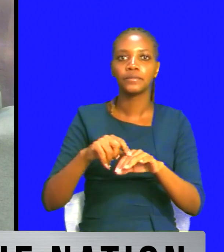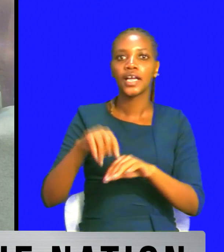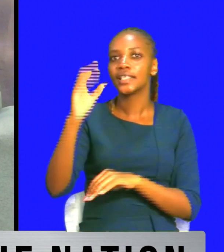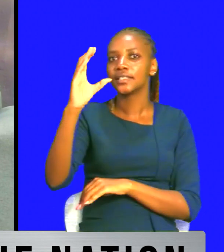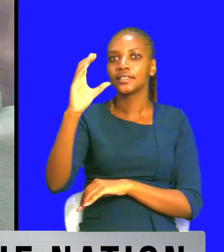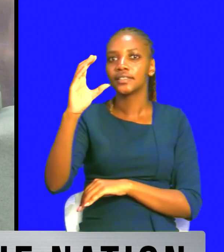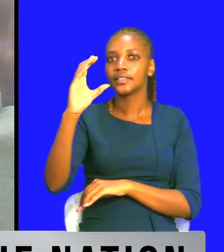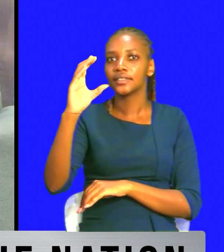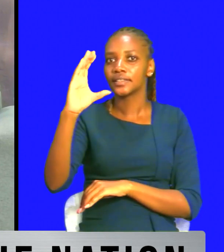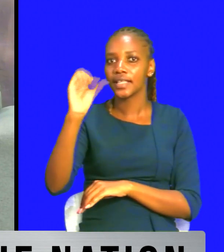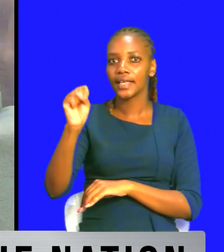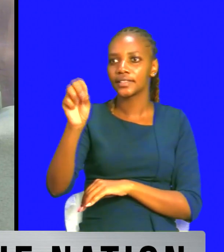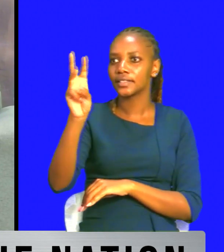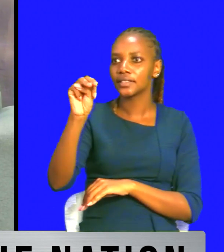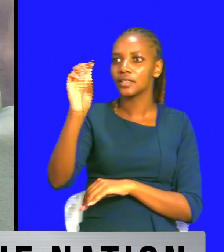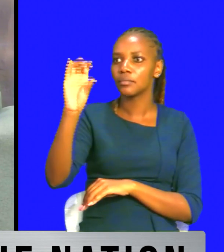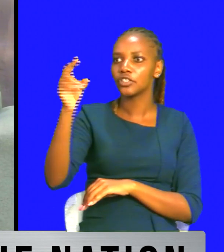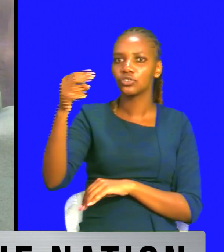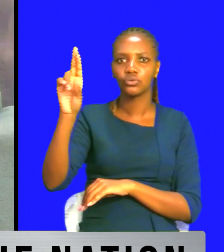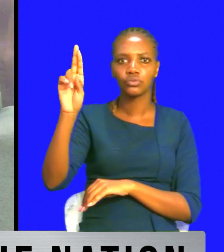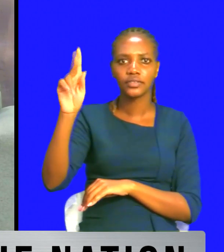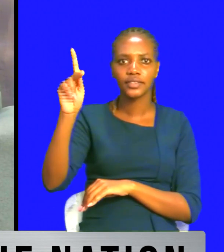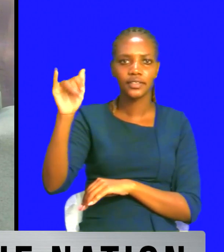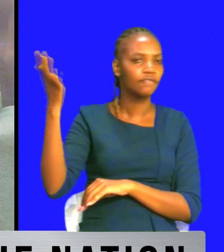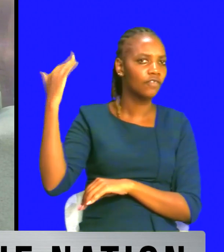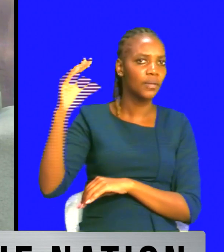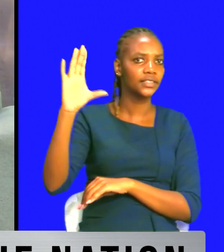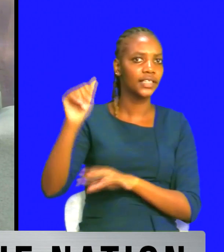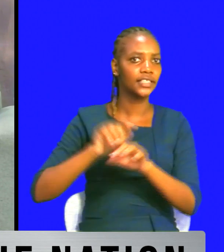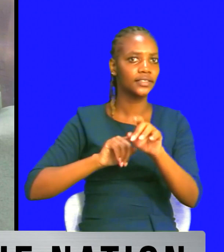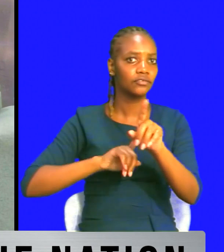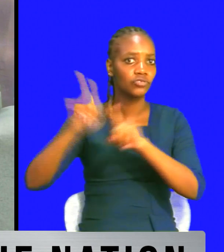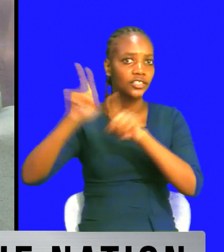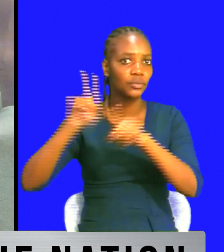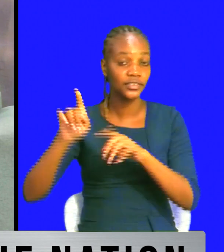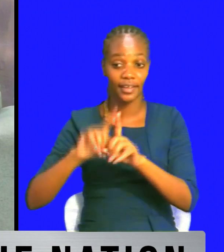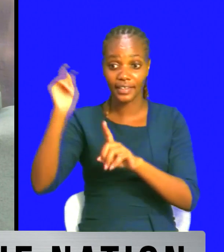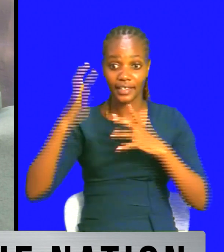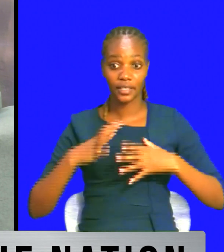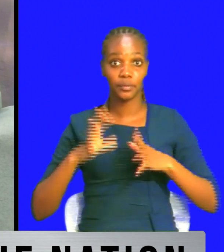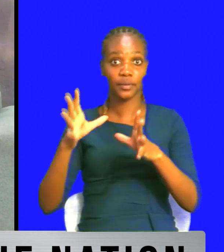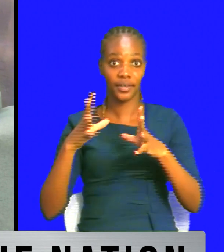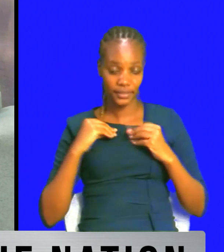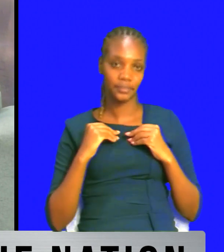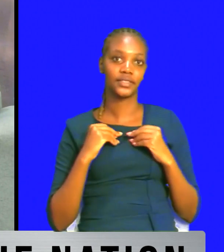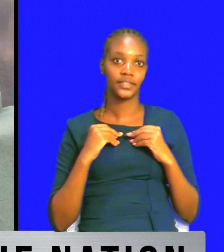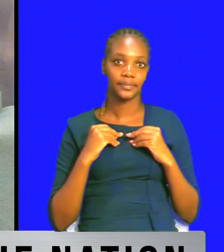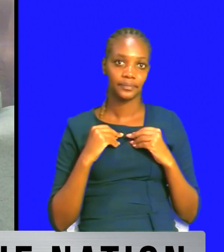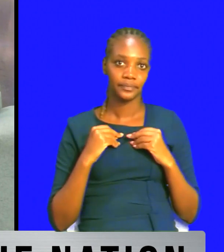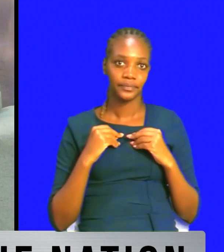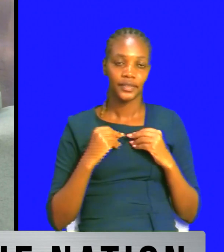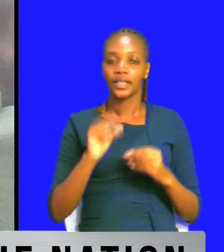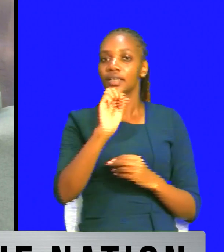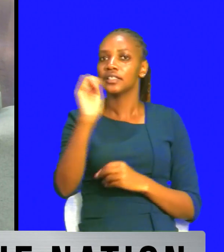issues of transport problems, when Mushuki came. And Kenyans agreed with that. and that was civil disobedience at its best.